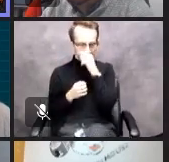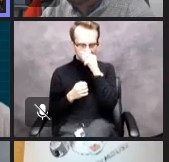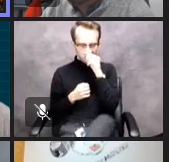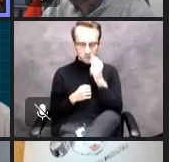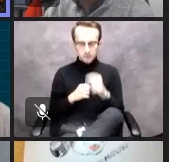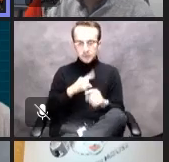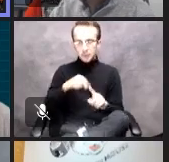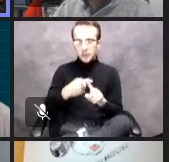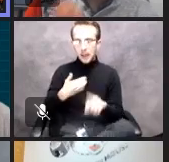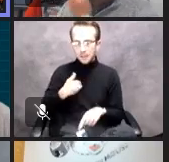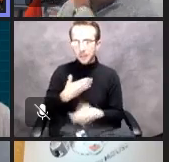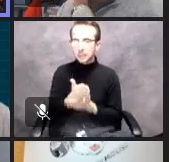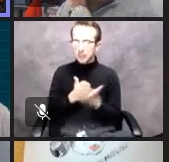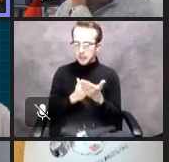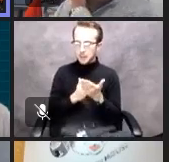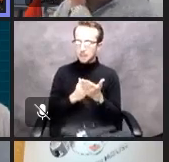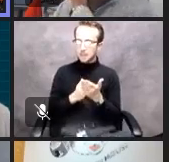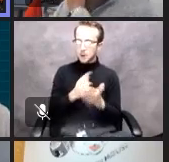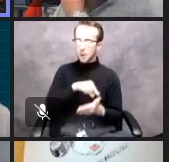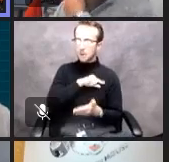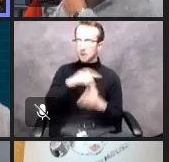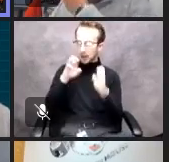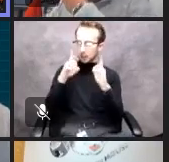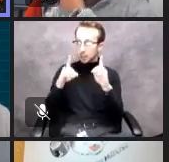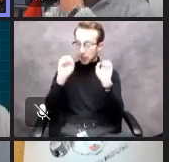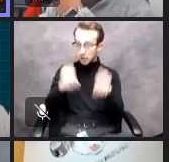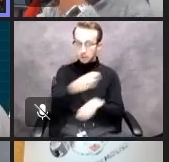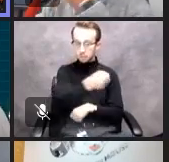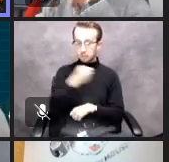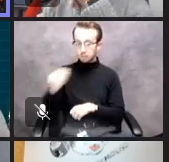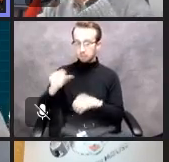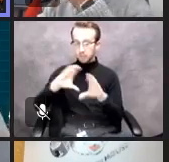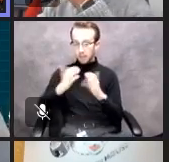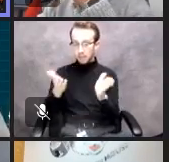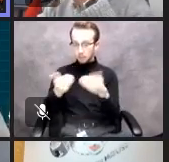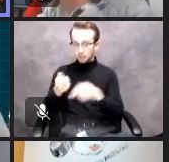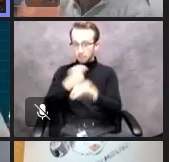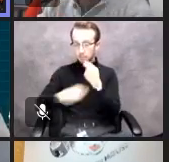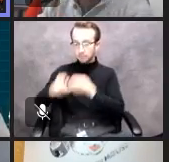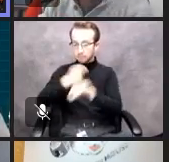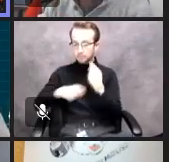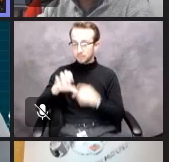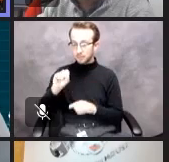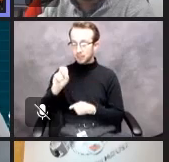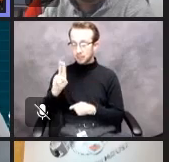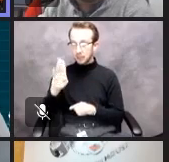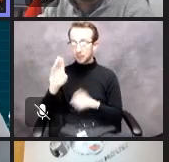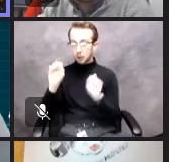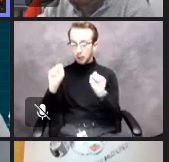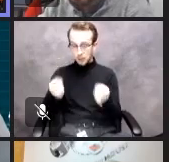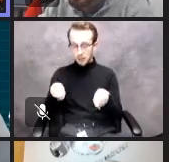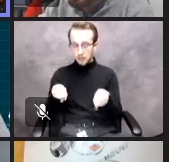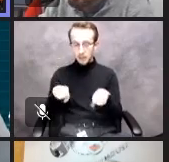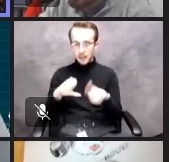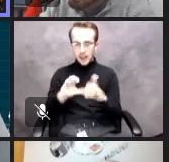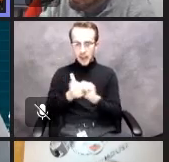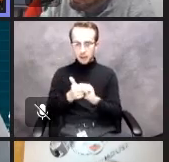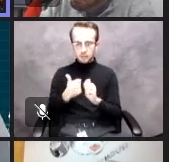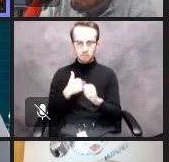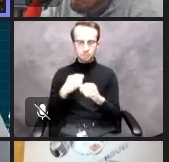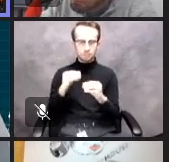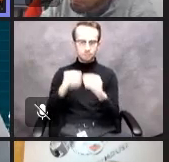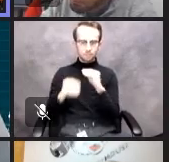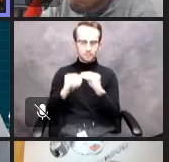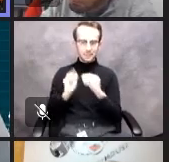qualified educators that could be in the classroom helping us sub, so how do we combat that in our district or in